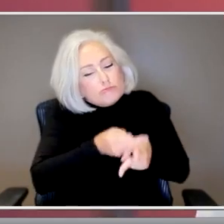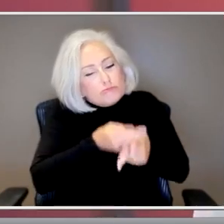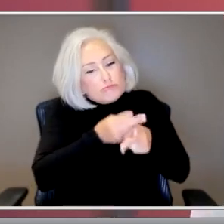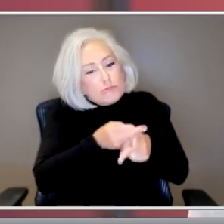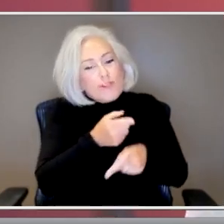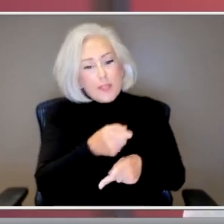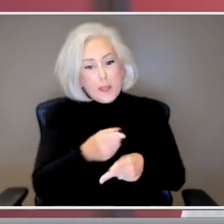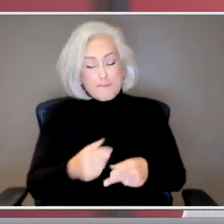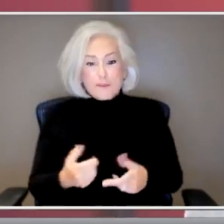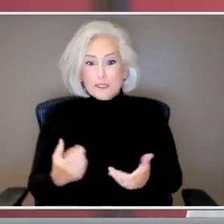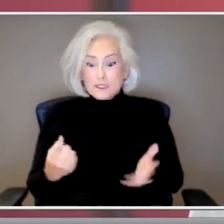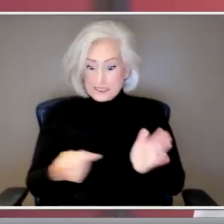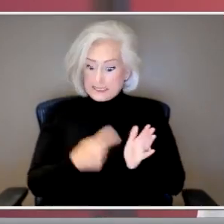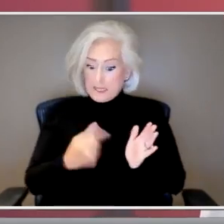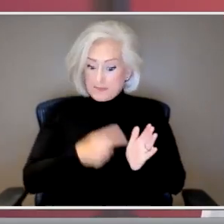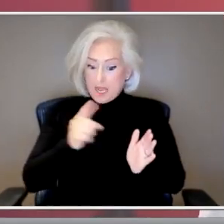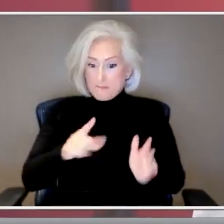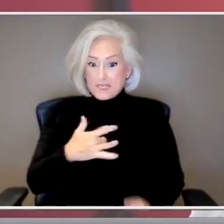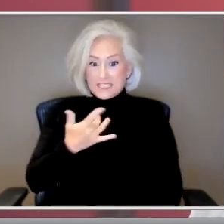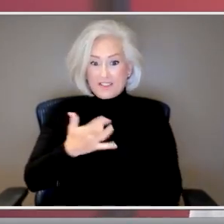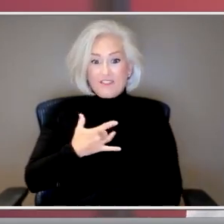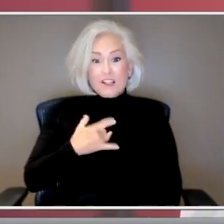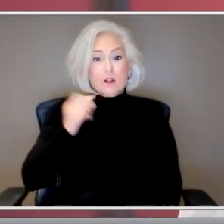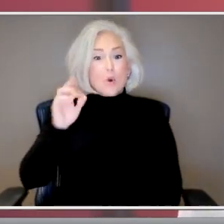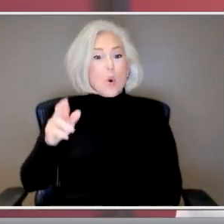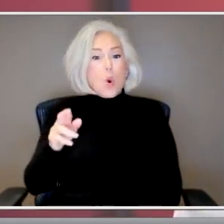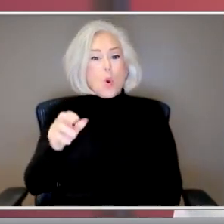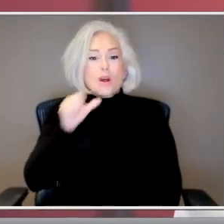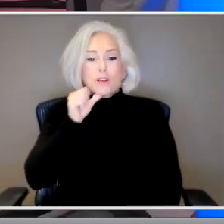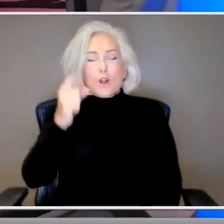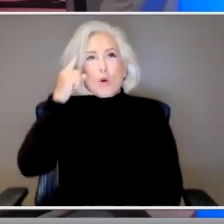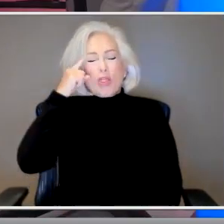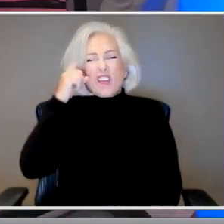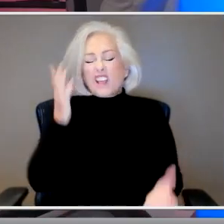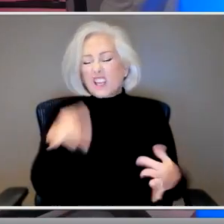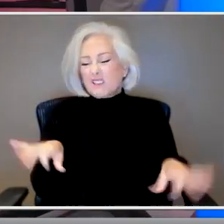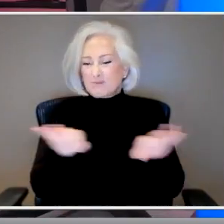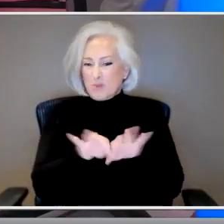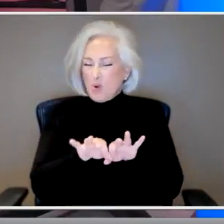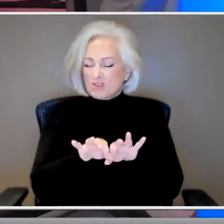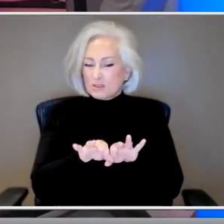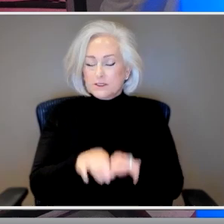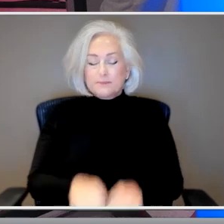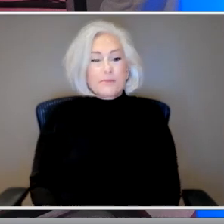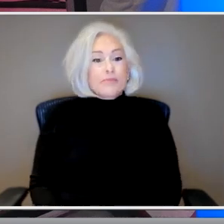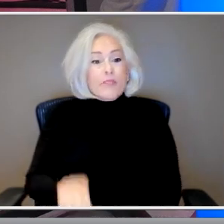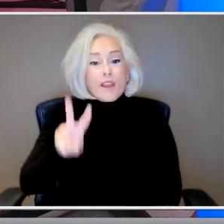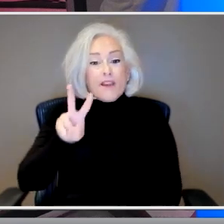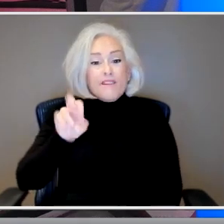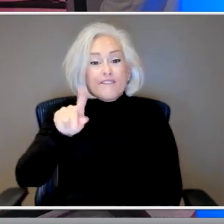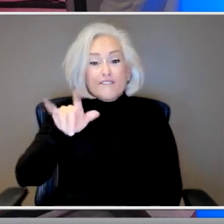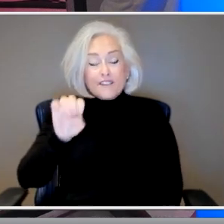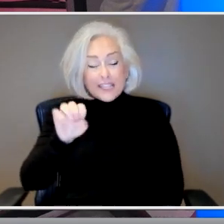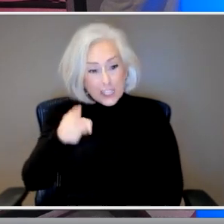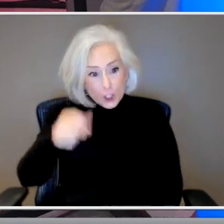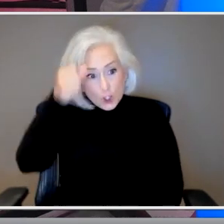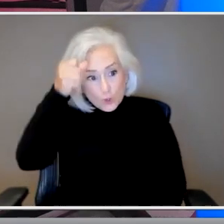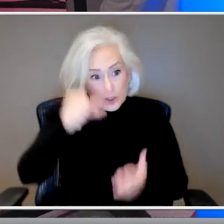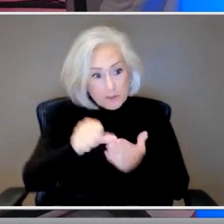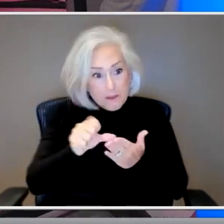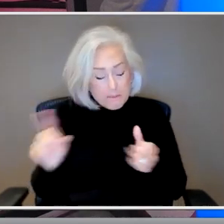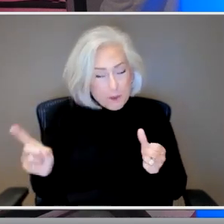it, otherwise they will not think it's important and The they urgency. will not go. Vicki, do you remember your first